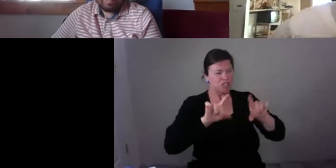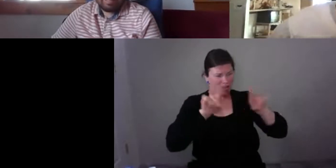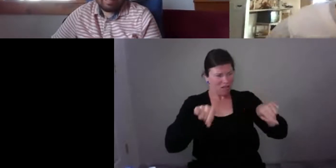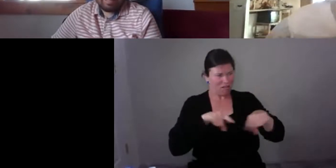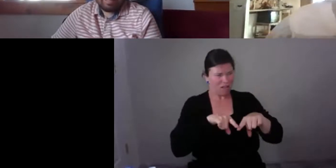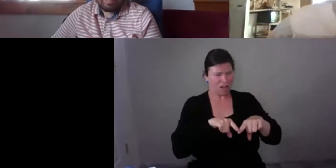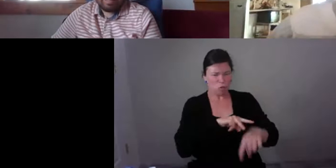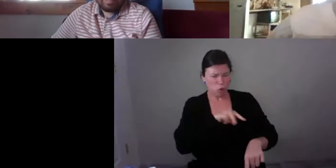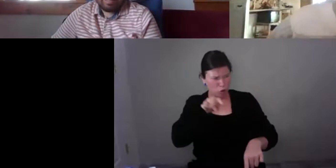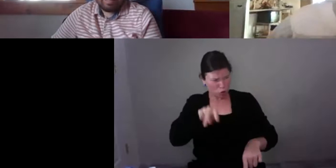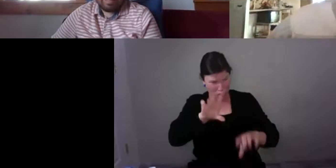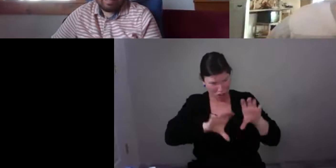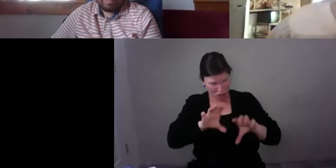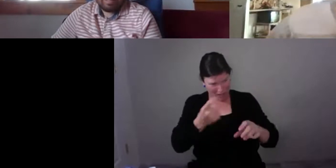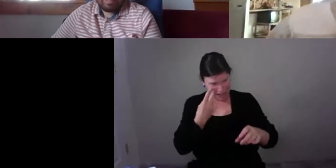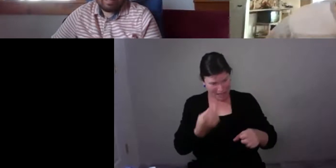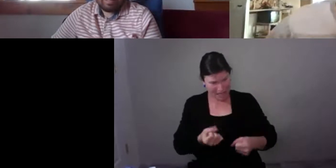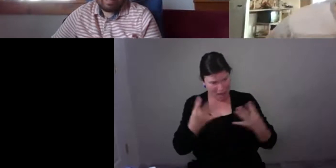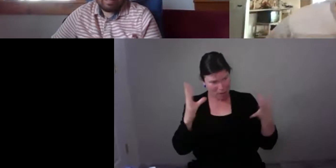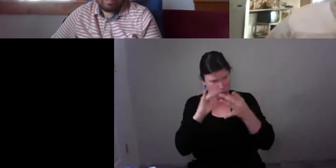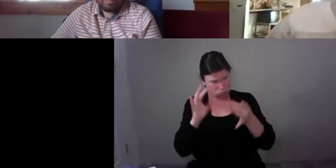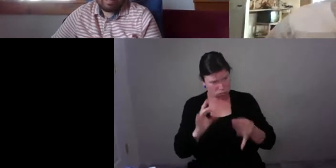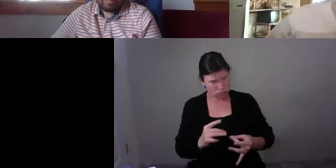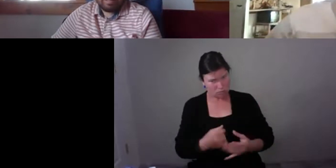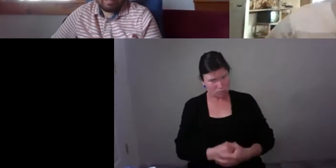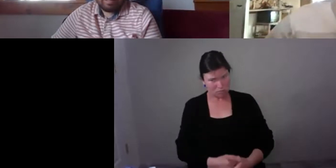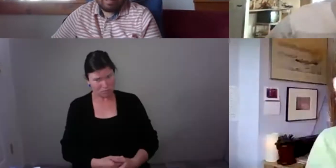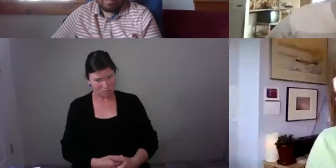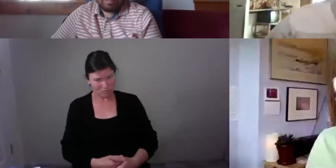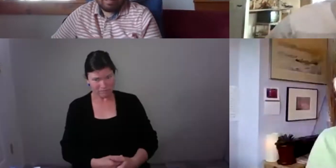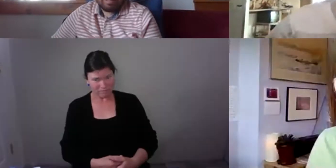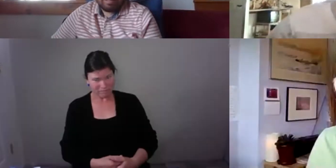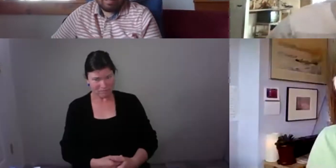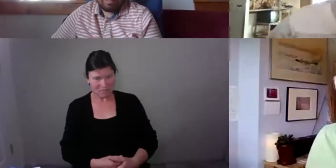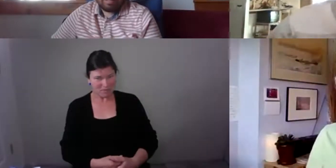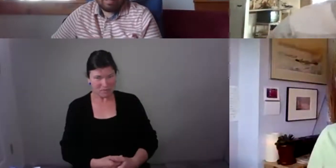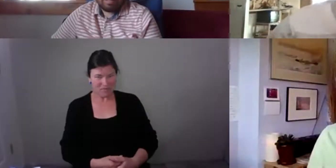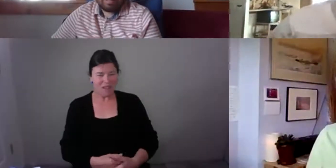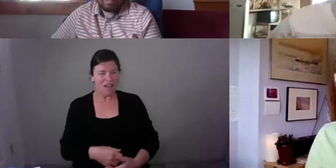see what some people have for questions because I know